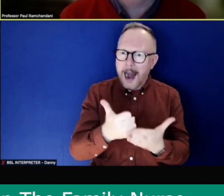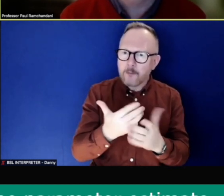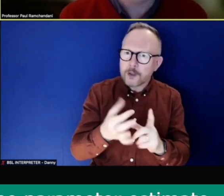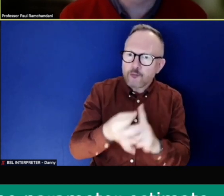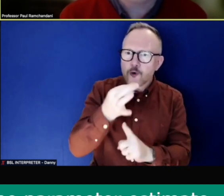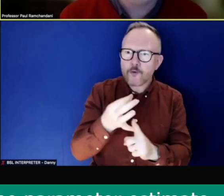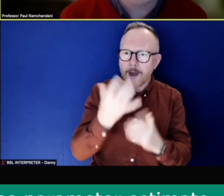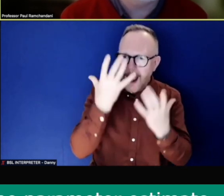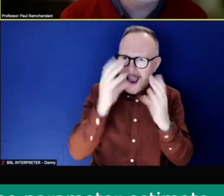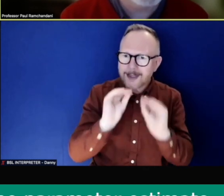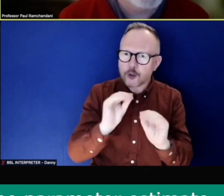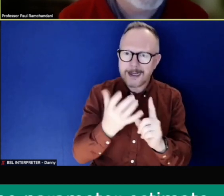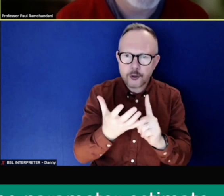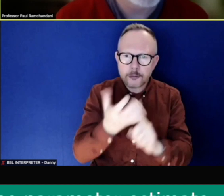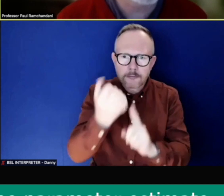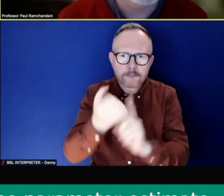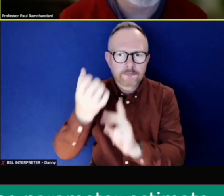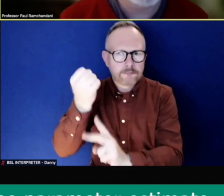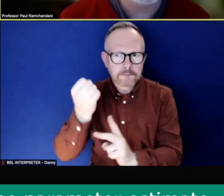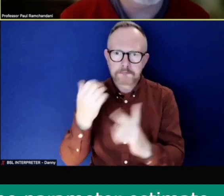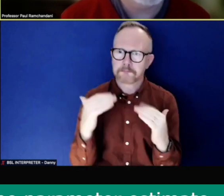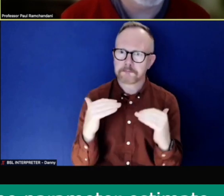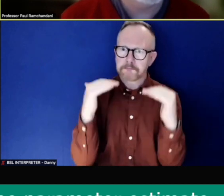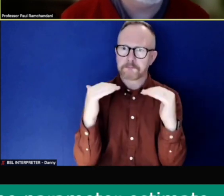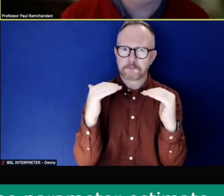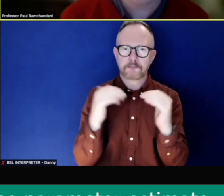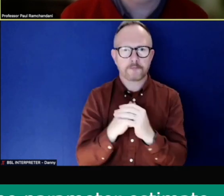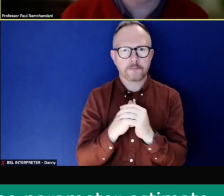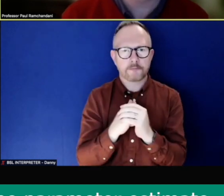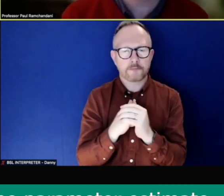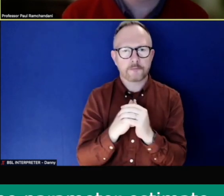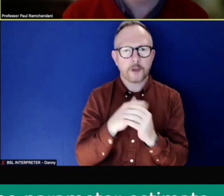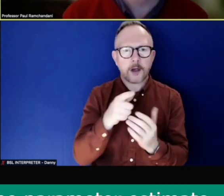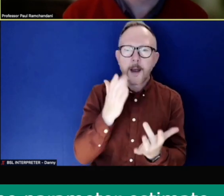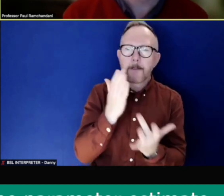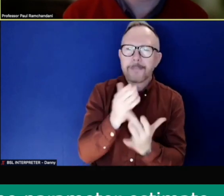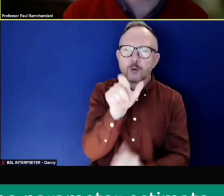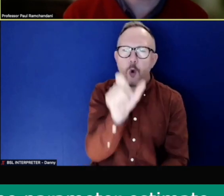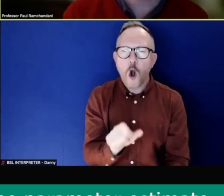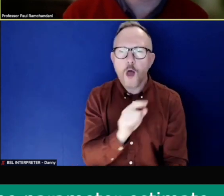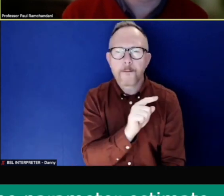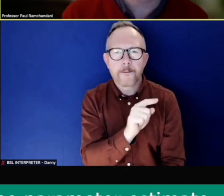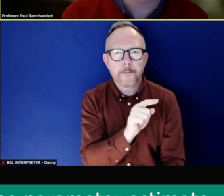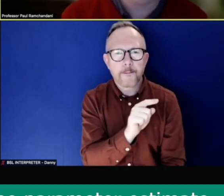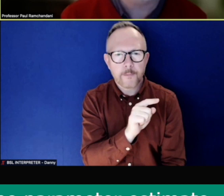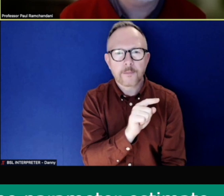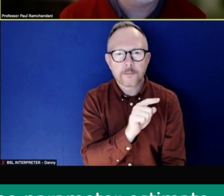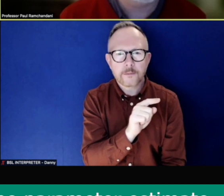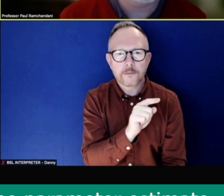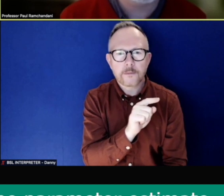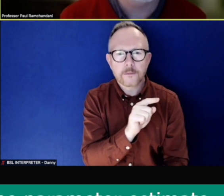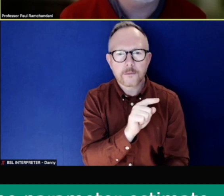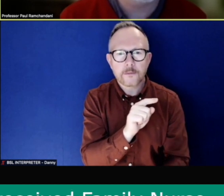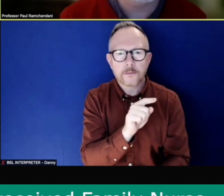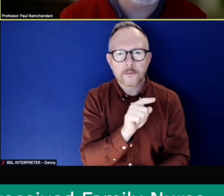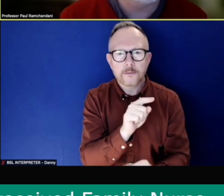goals. And in the middle column, I'm sorry, I can't point to it, but in the middle column, you can see that there's the adjusted